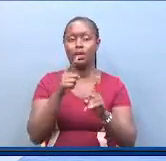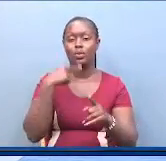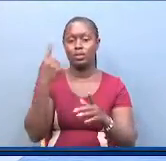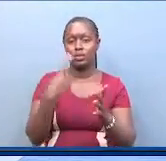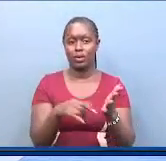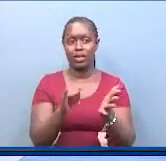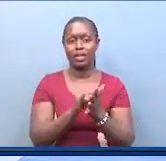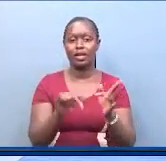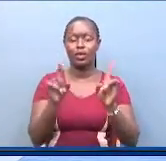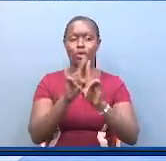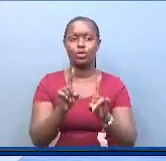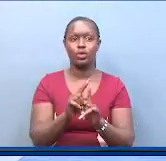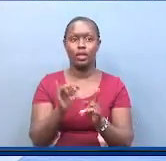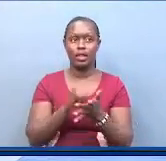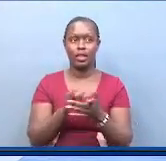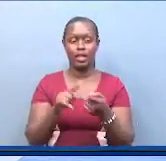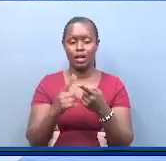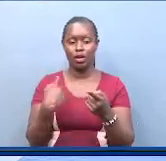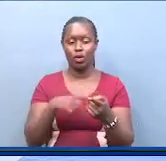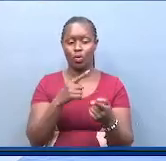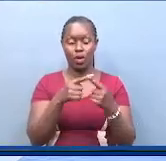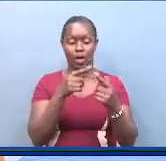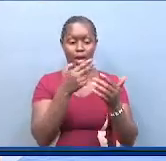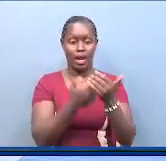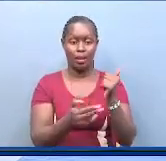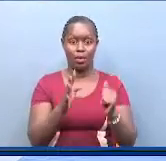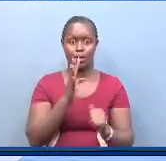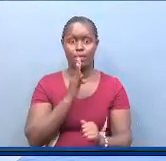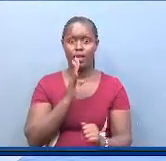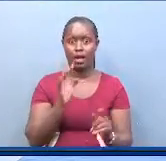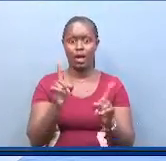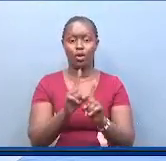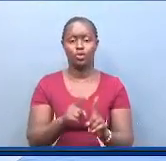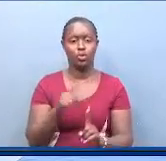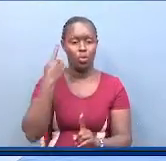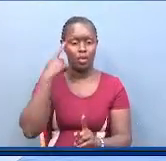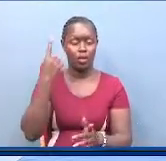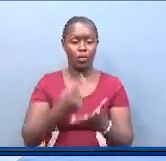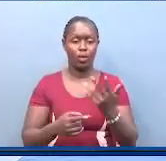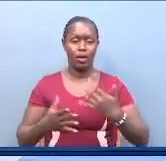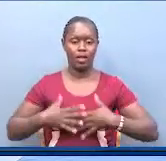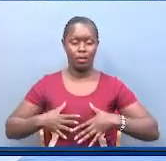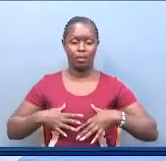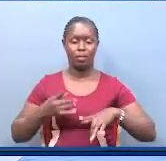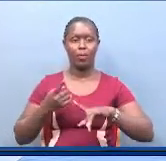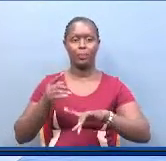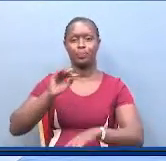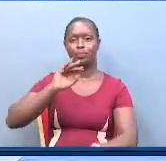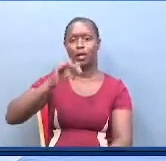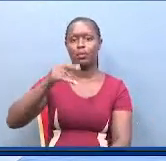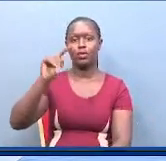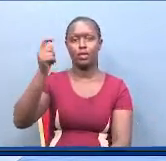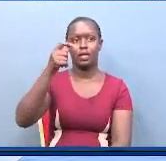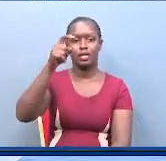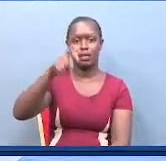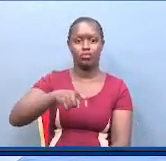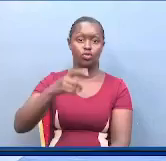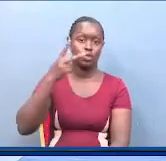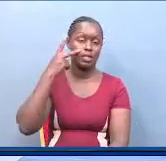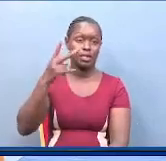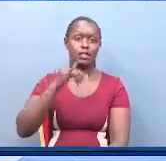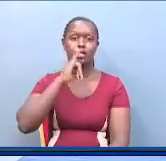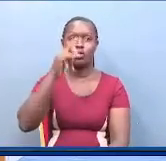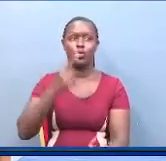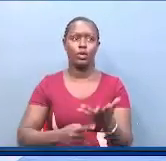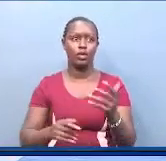here is double speak, and I think what the people of Mount Kenya uh-huh. should really see